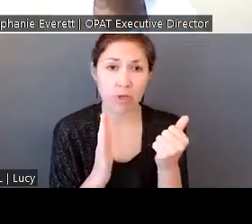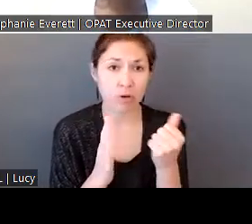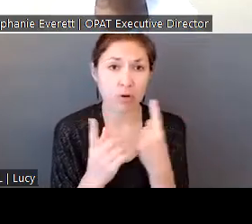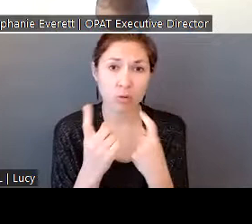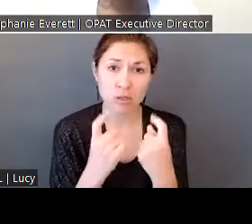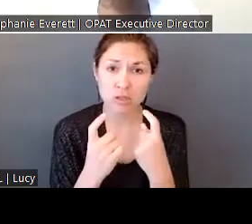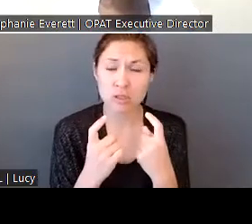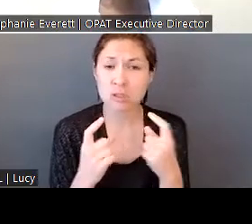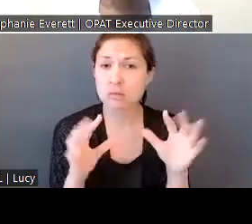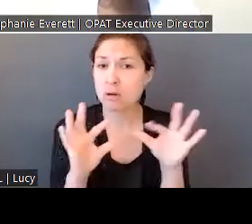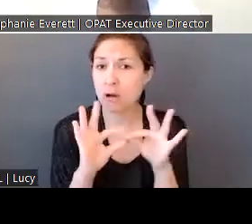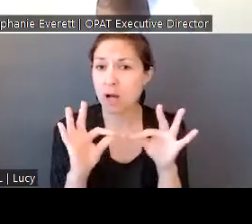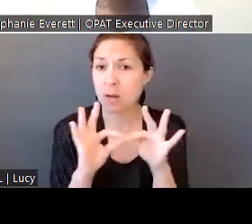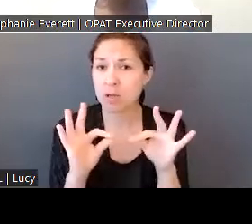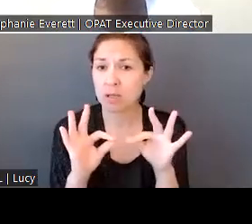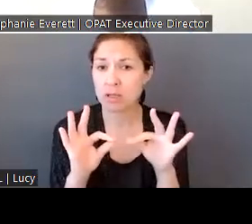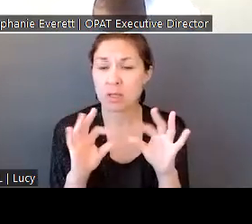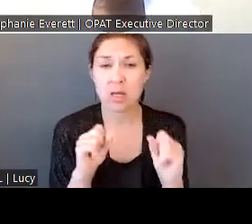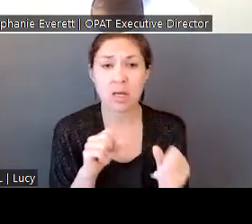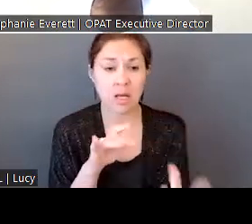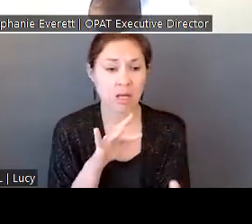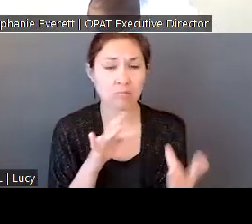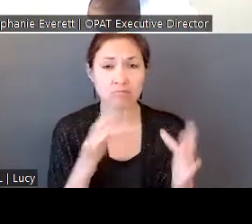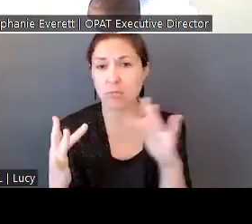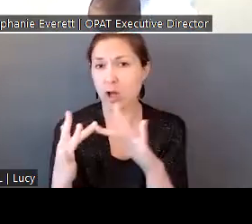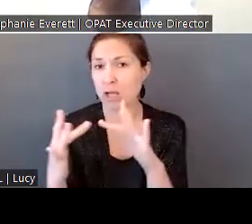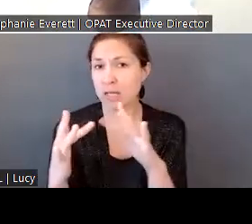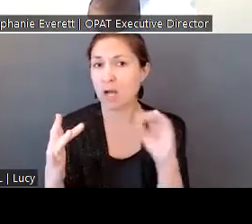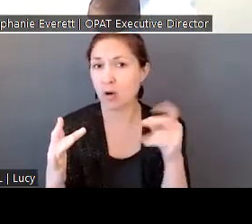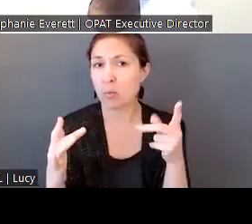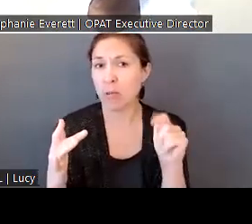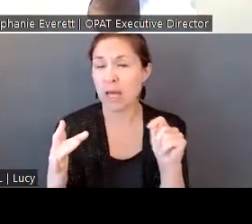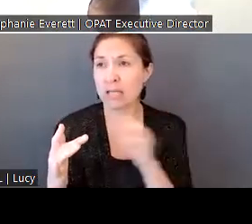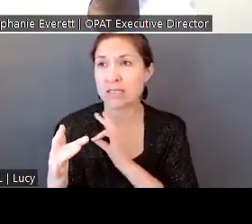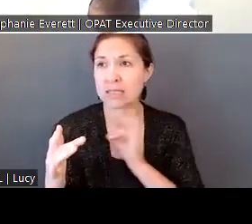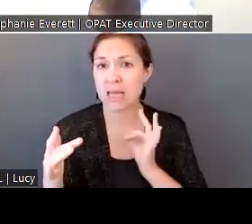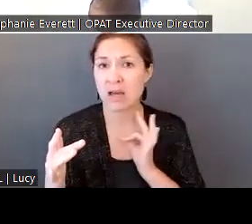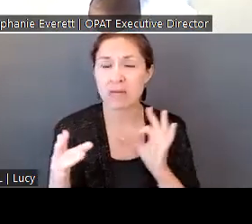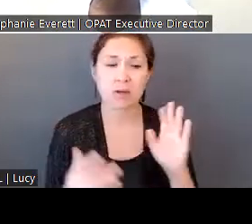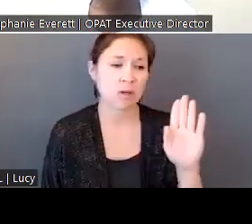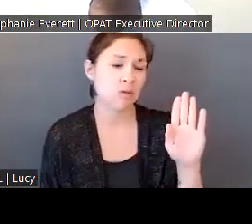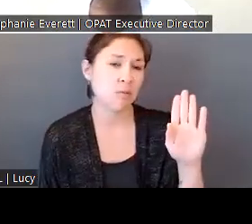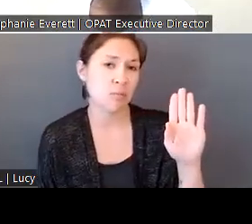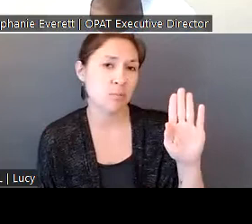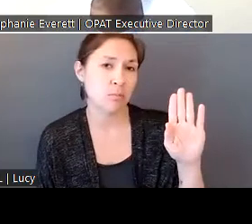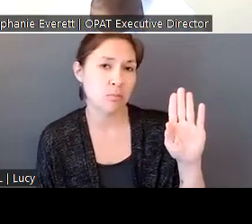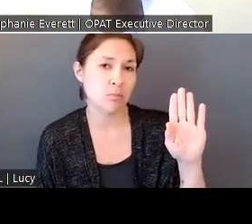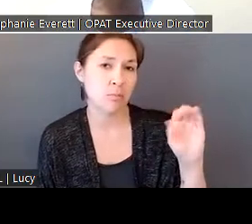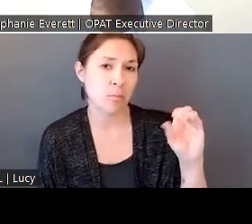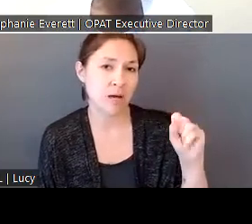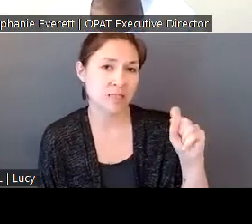or questions, you can either contact my staff at opat@boston.gov or give us a call at